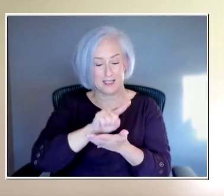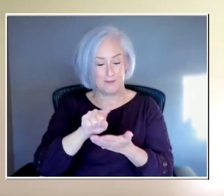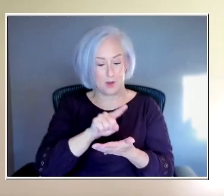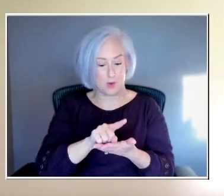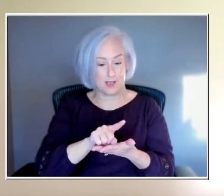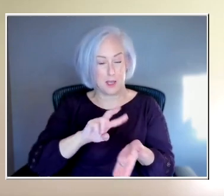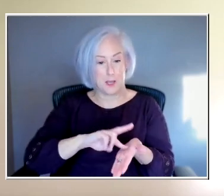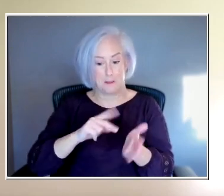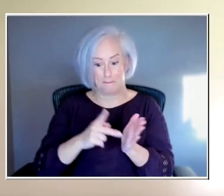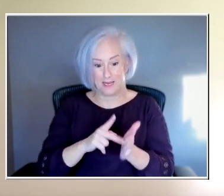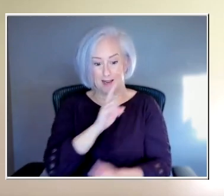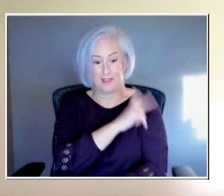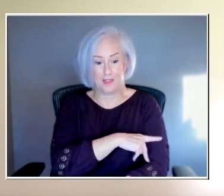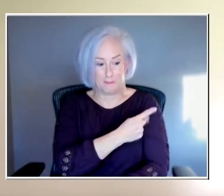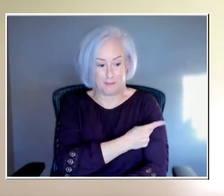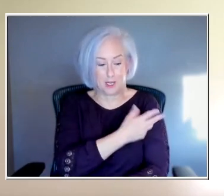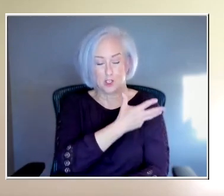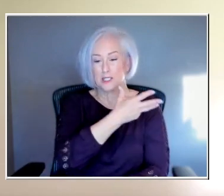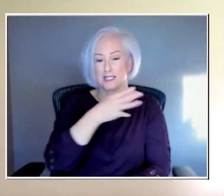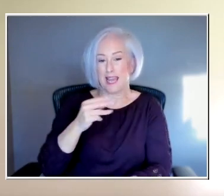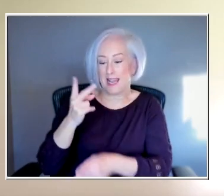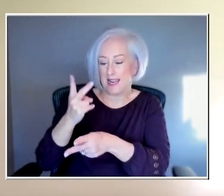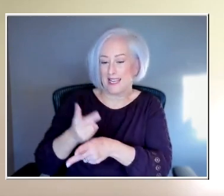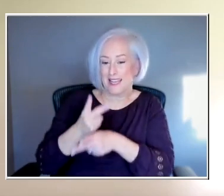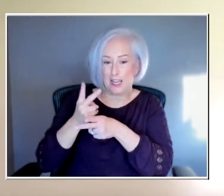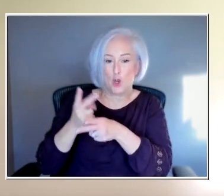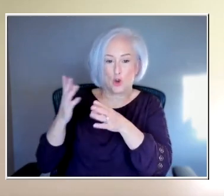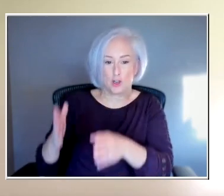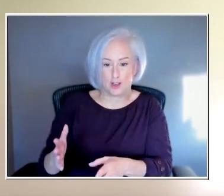patients and the caregivers